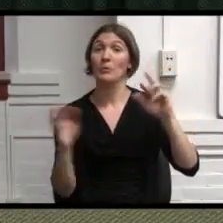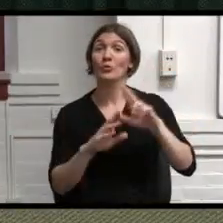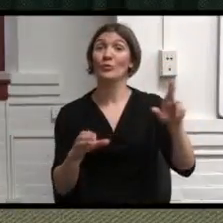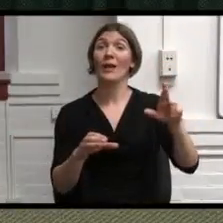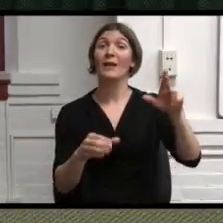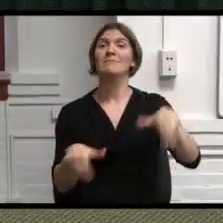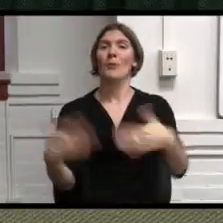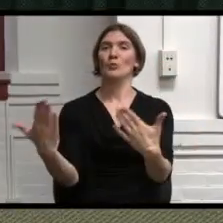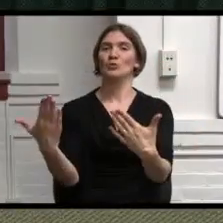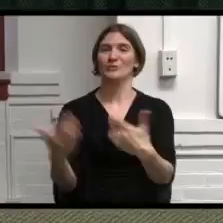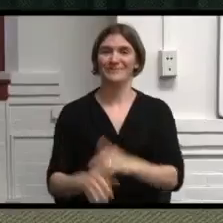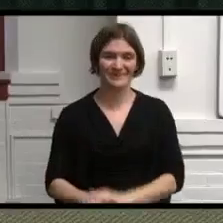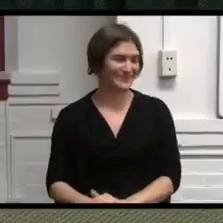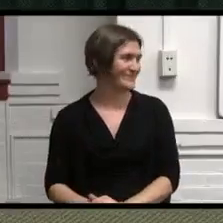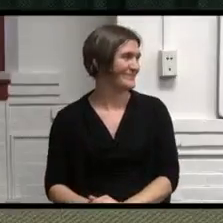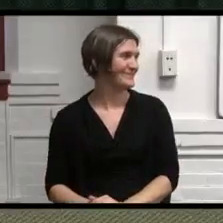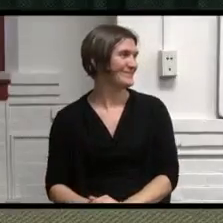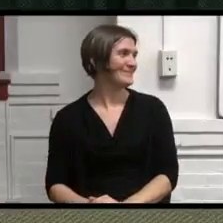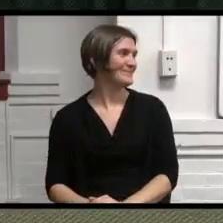guess we need a motion.